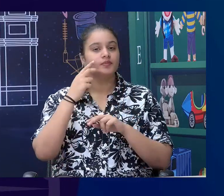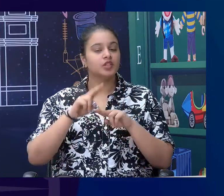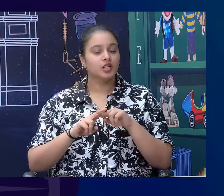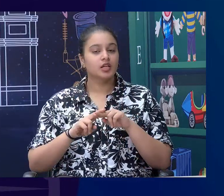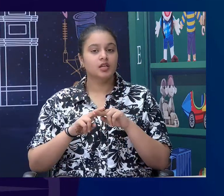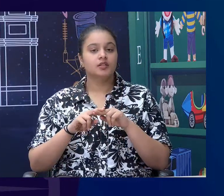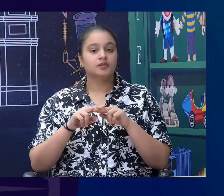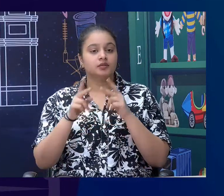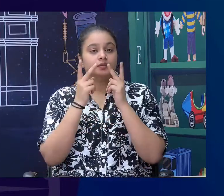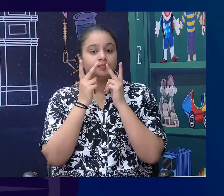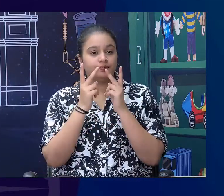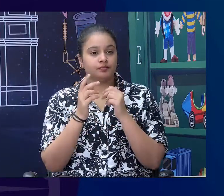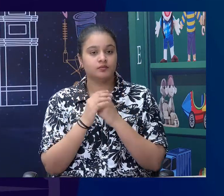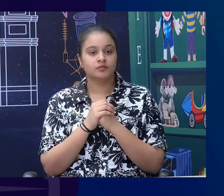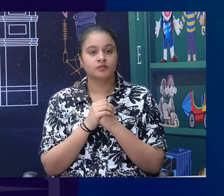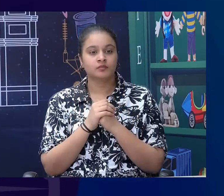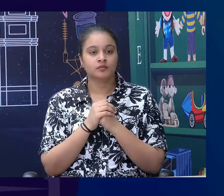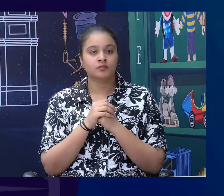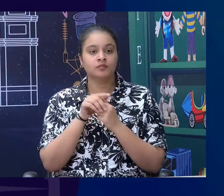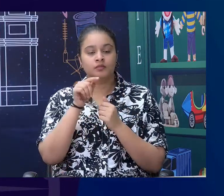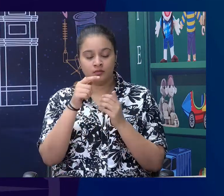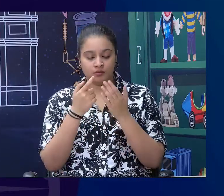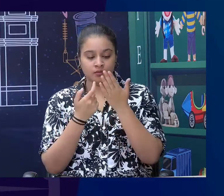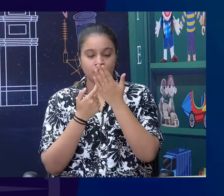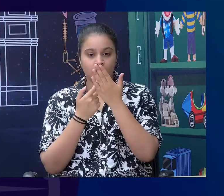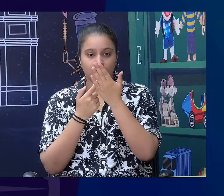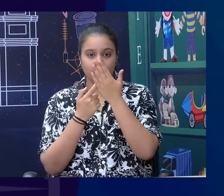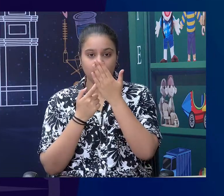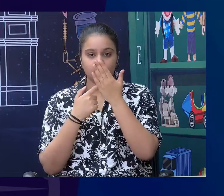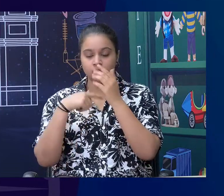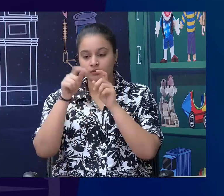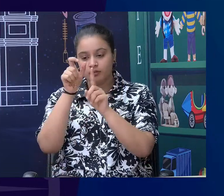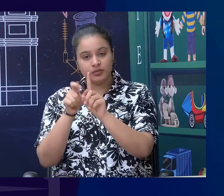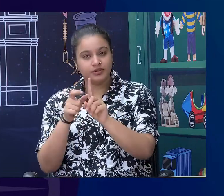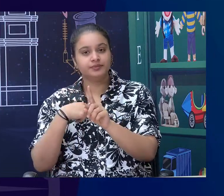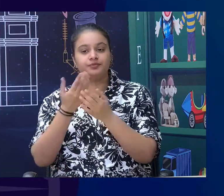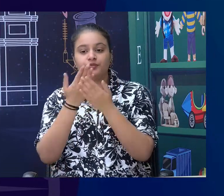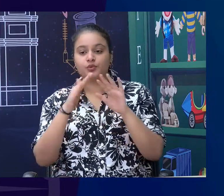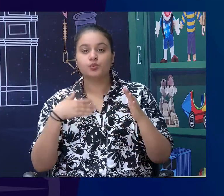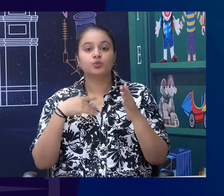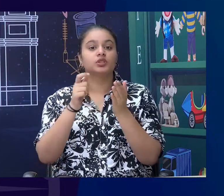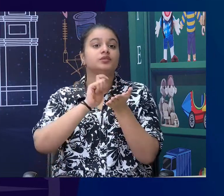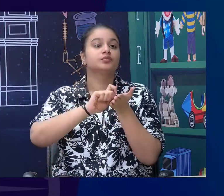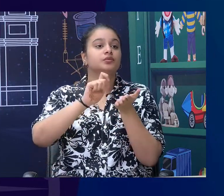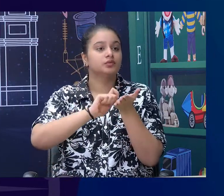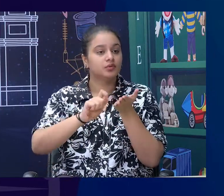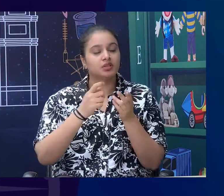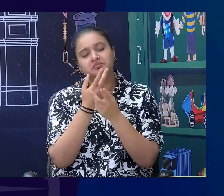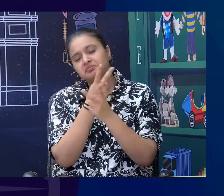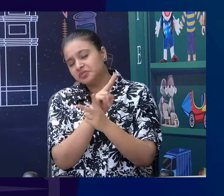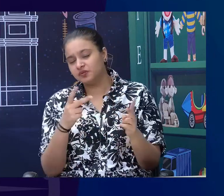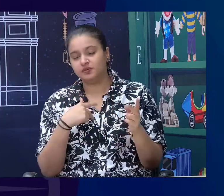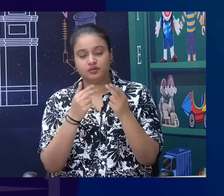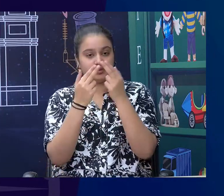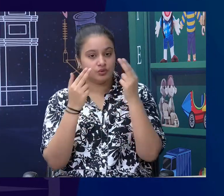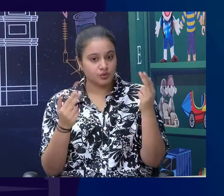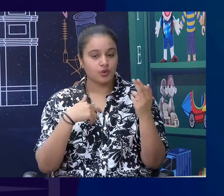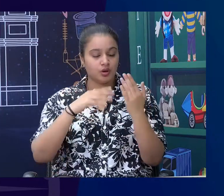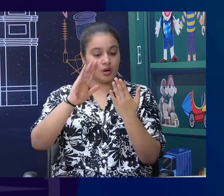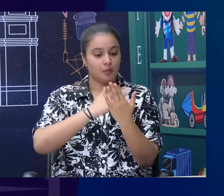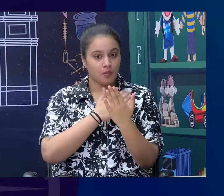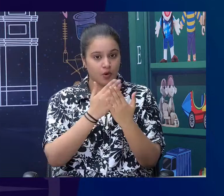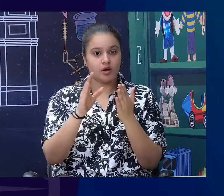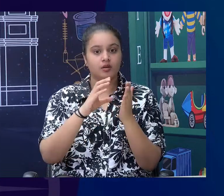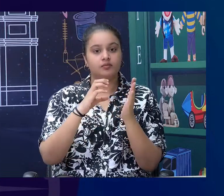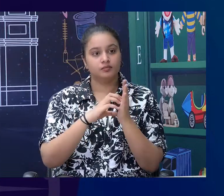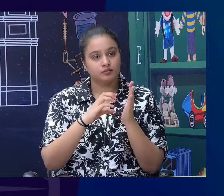look, so Rudyard Kipling is a very famous children's author. He has written a lot of stories and poems about